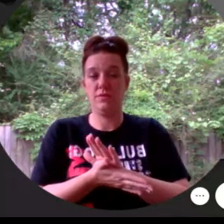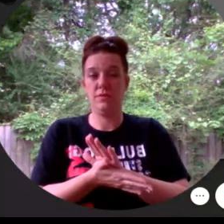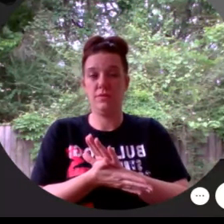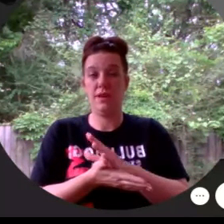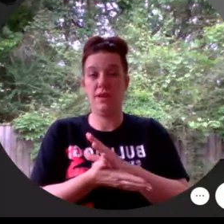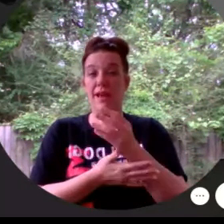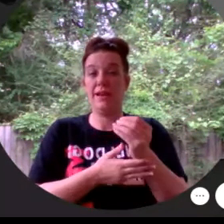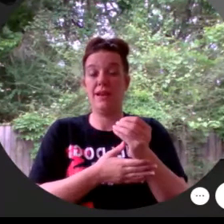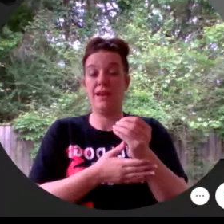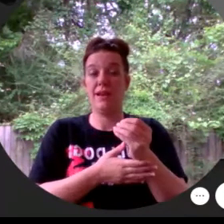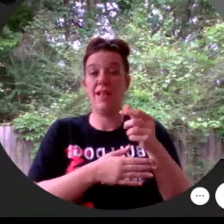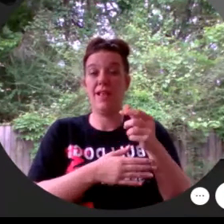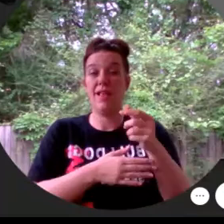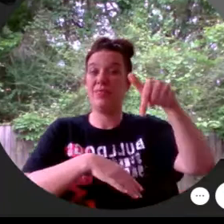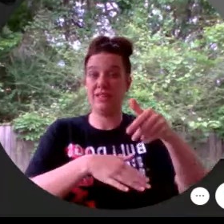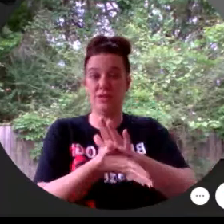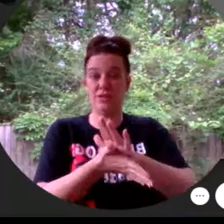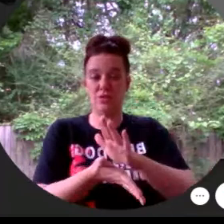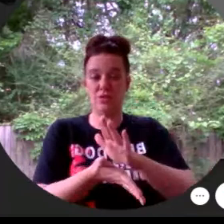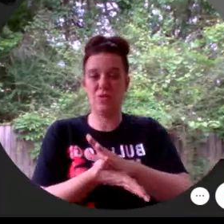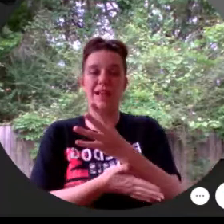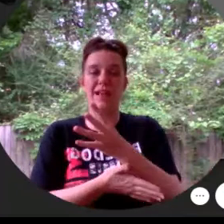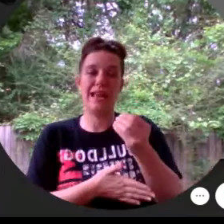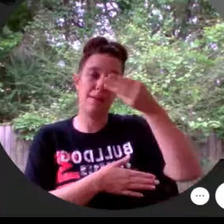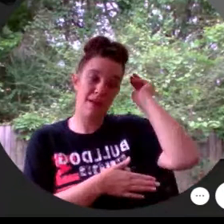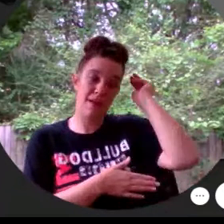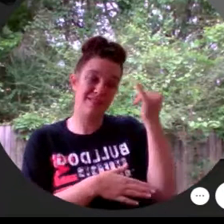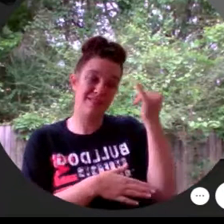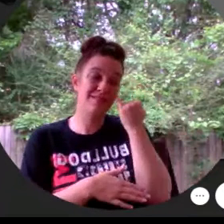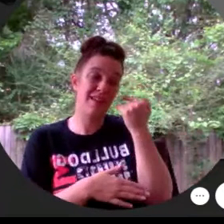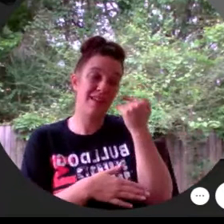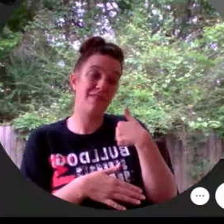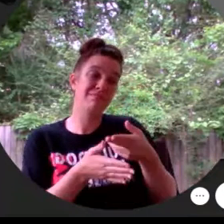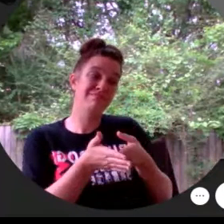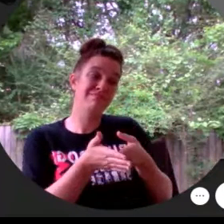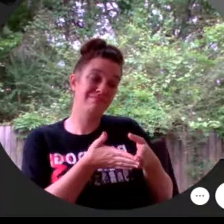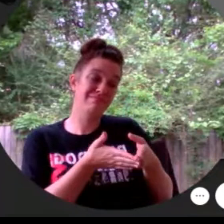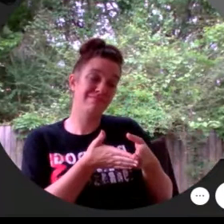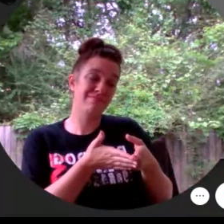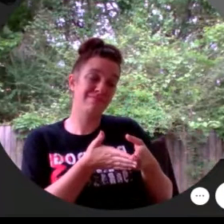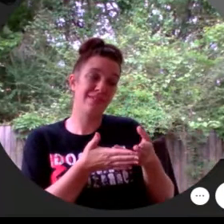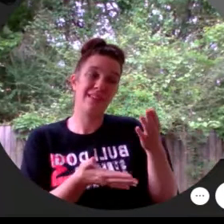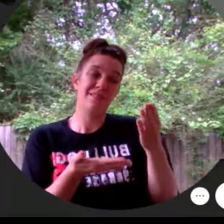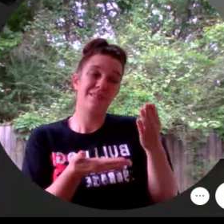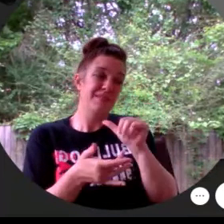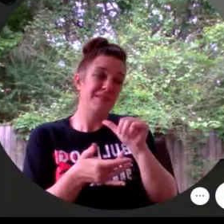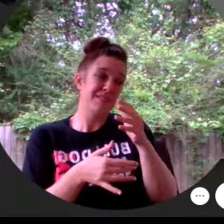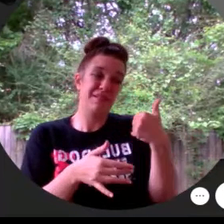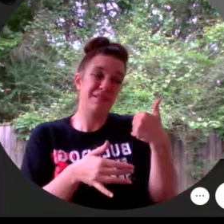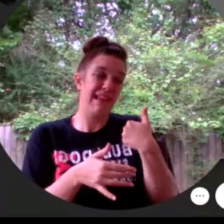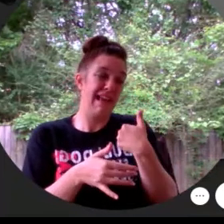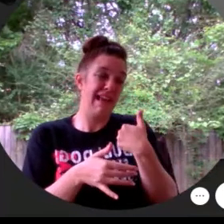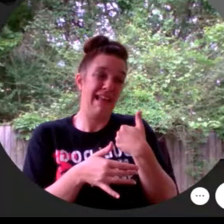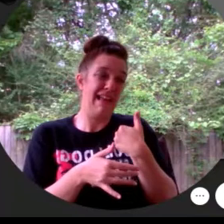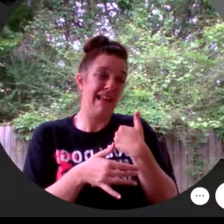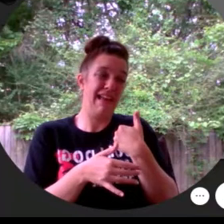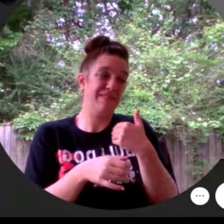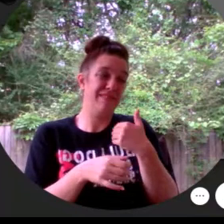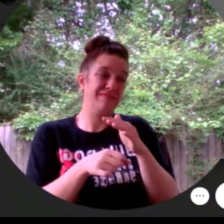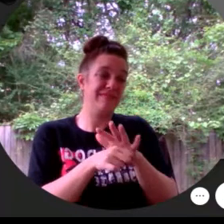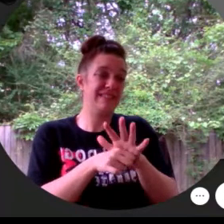this school, and Miles, if I'm being honest, you probably don't have what it takes to be a